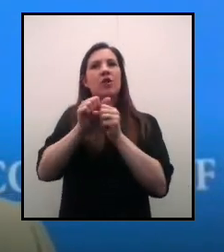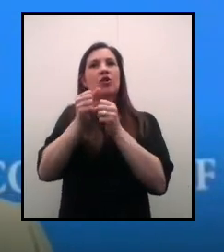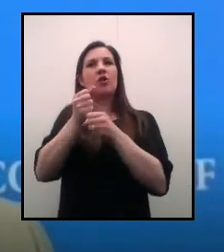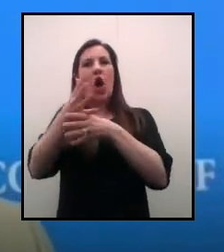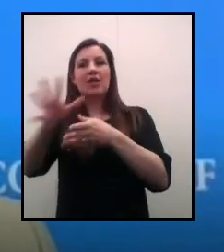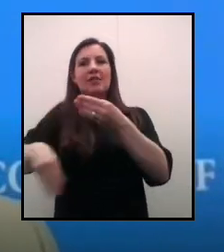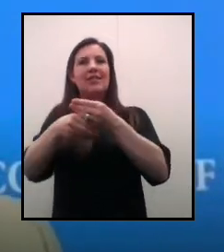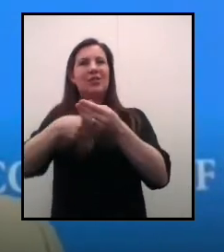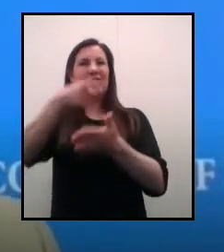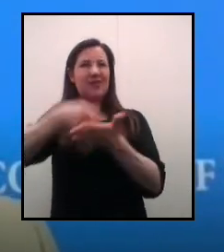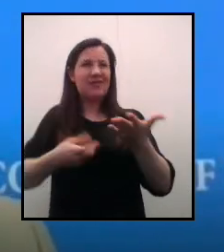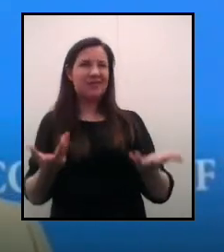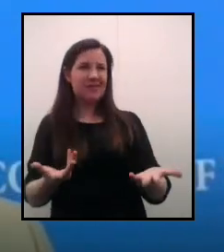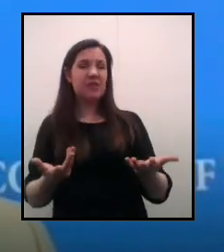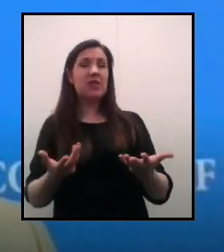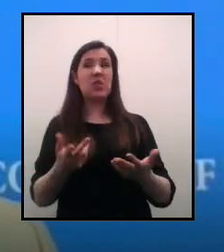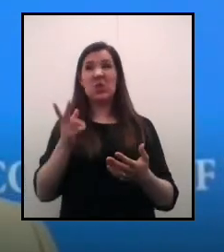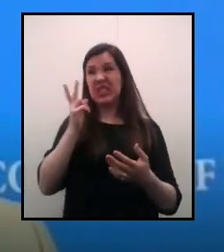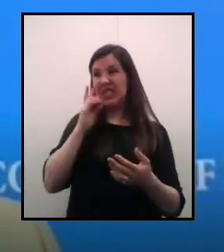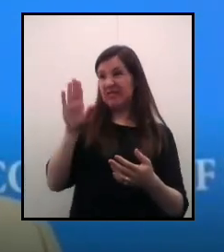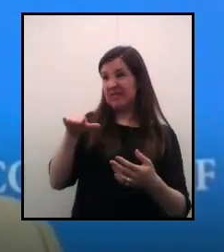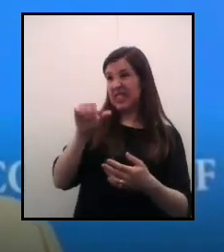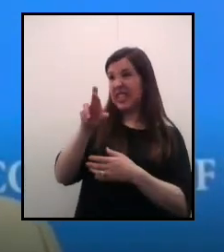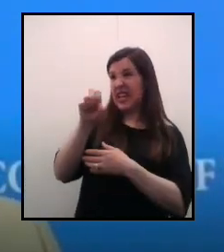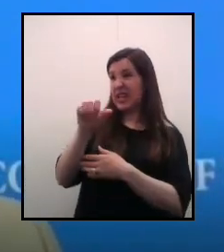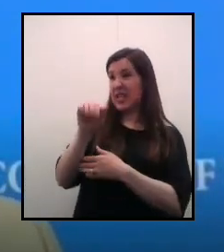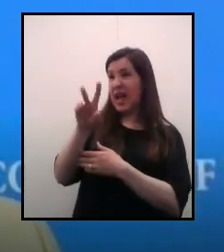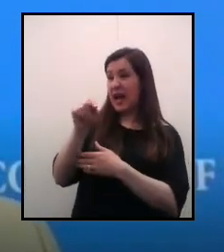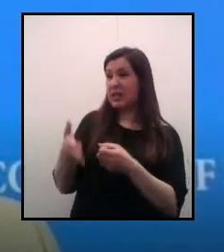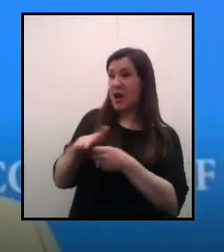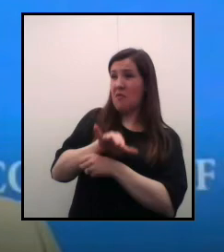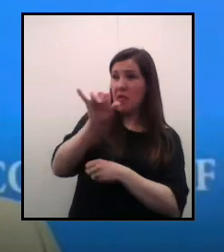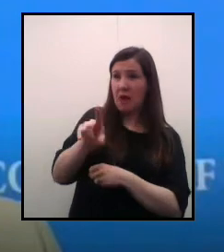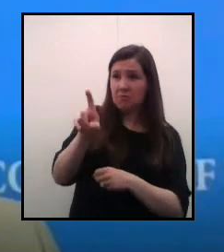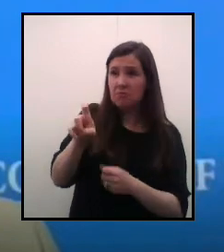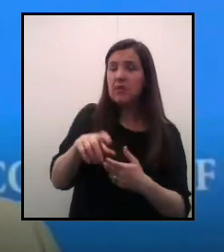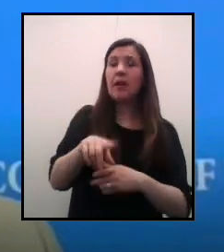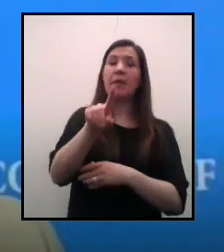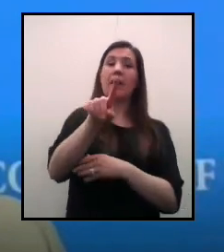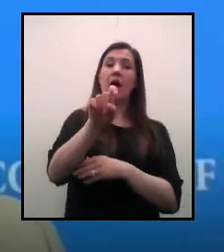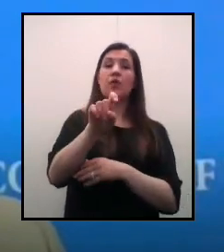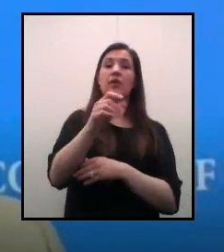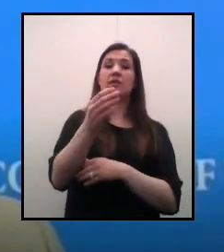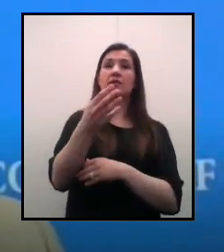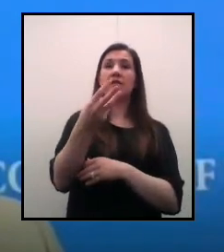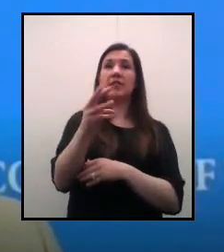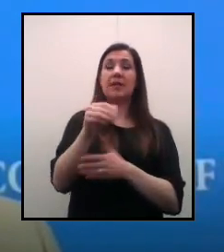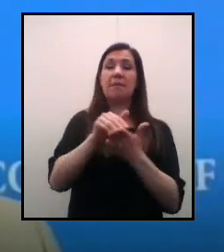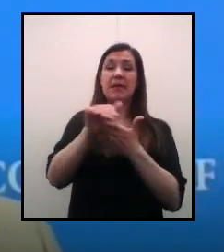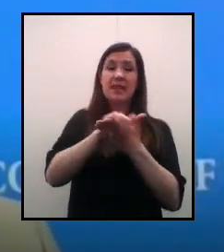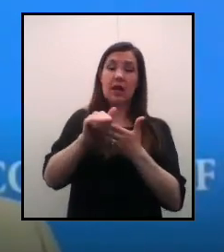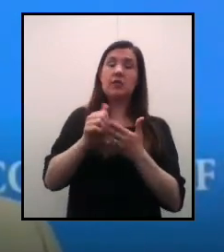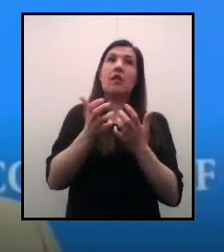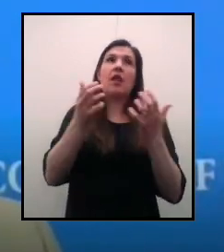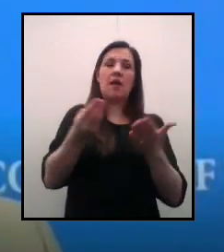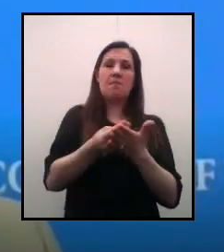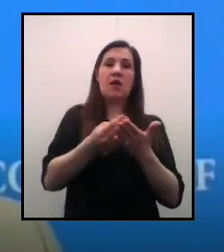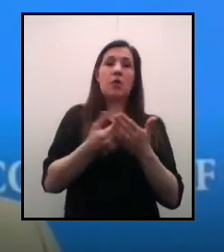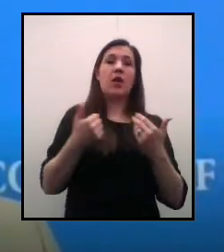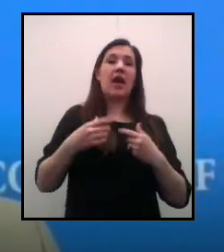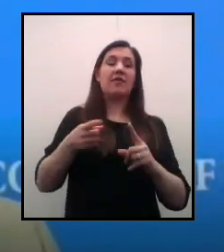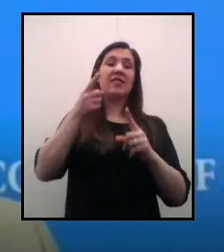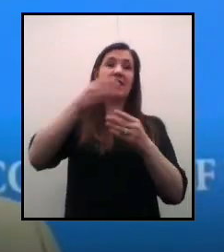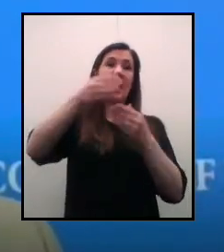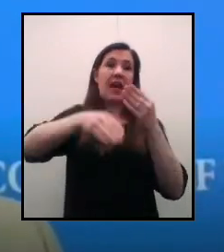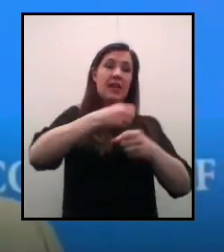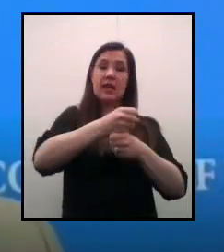having the CARES Act reimburse that if need be. $160 million is a lot of money. We basically have until the end of the year to spend it.